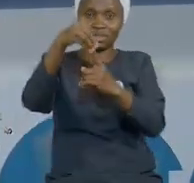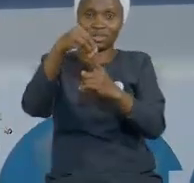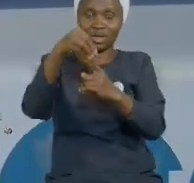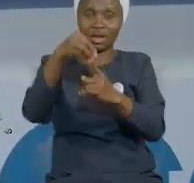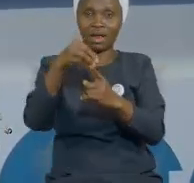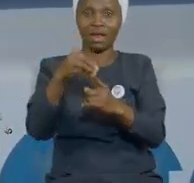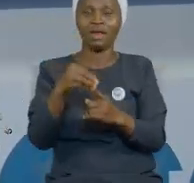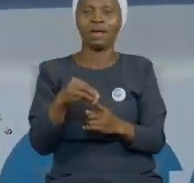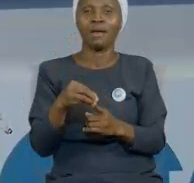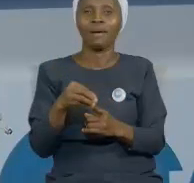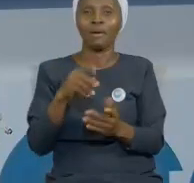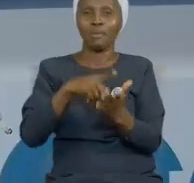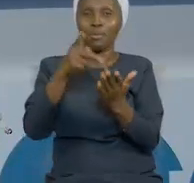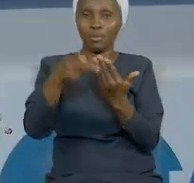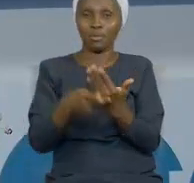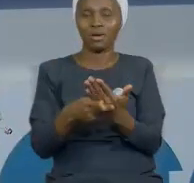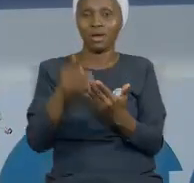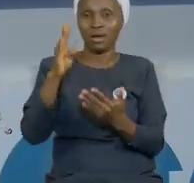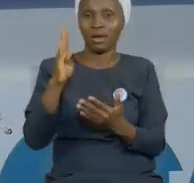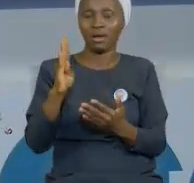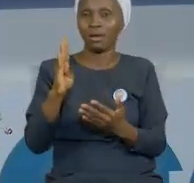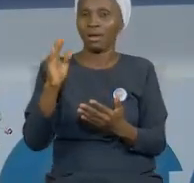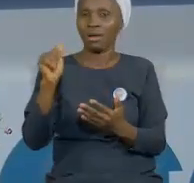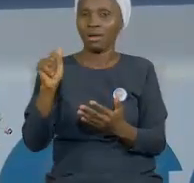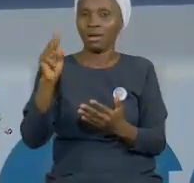For all those who have given their life to Jesus here in Douala,